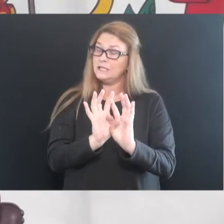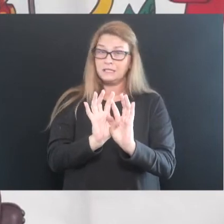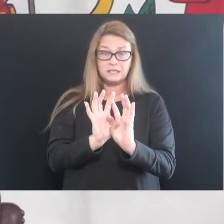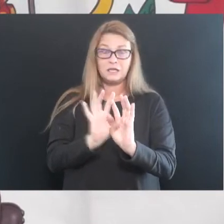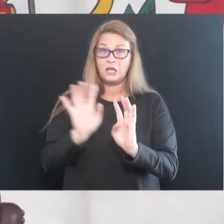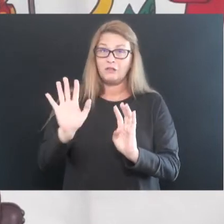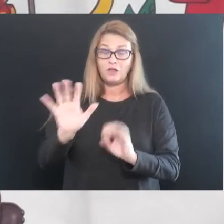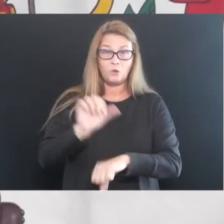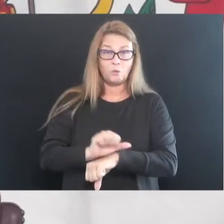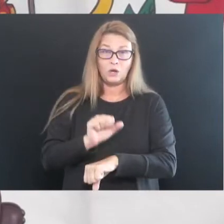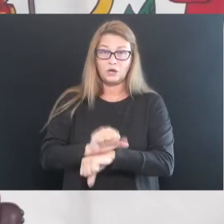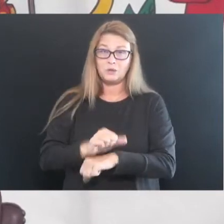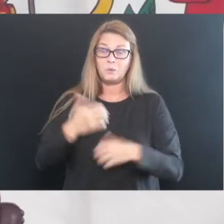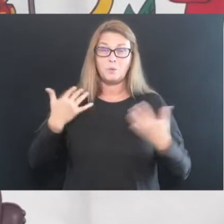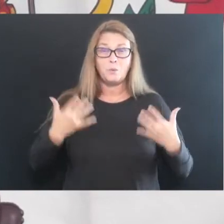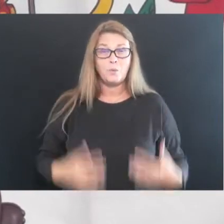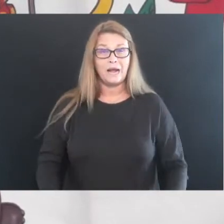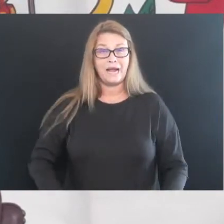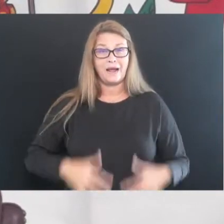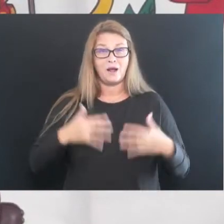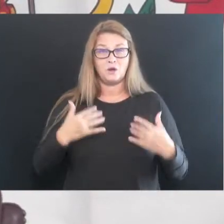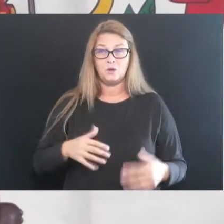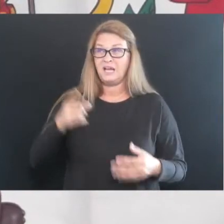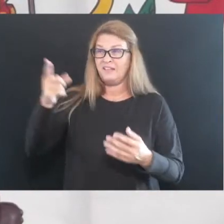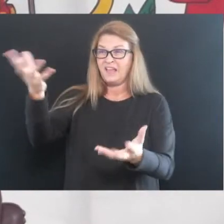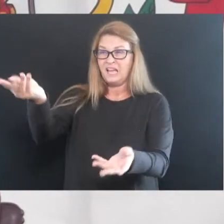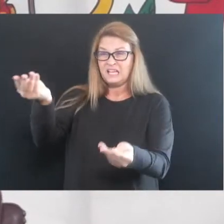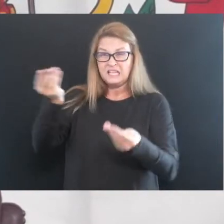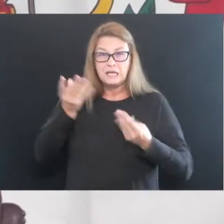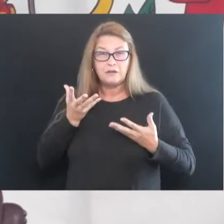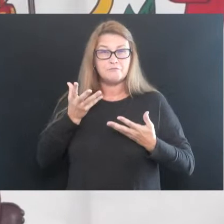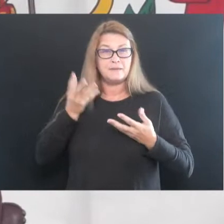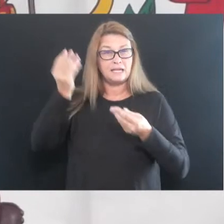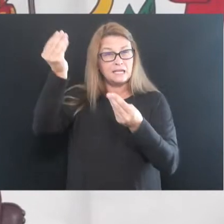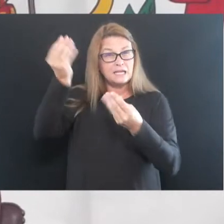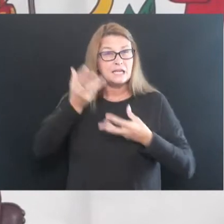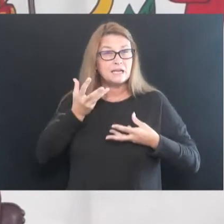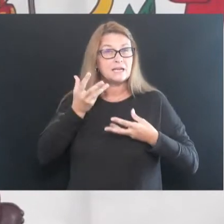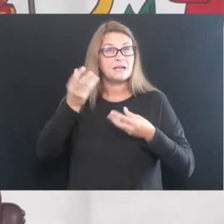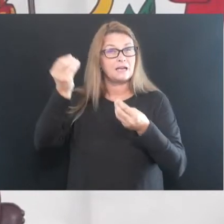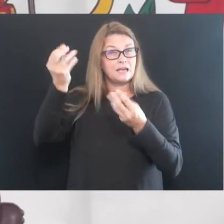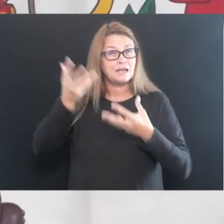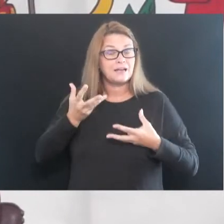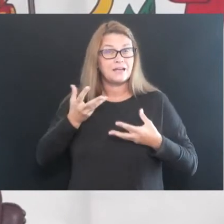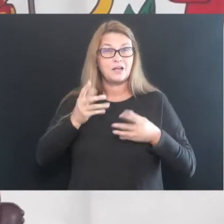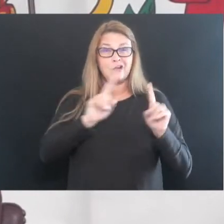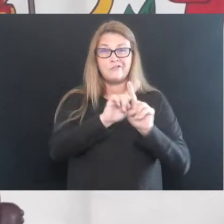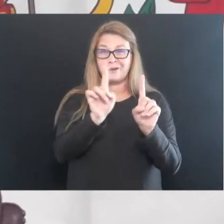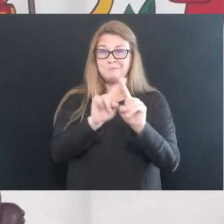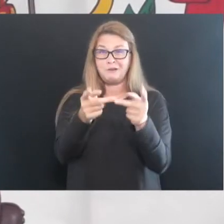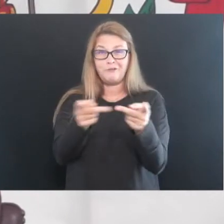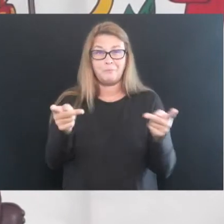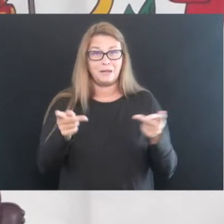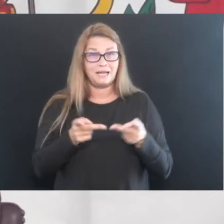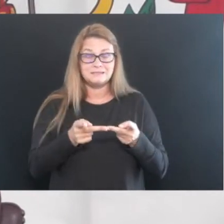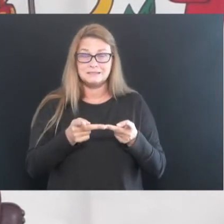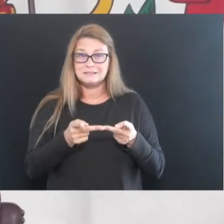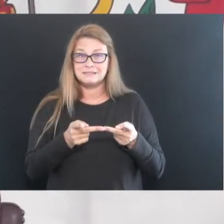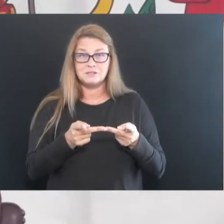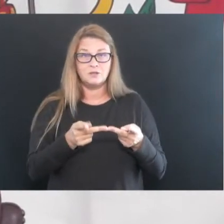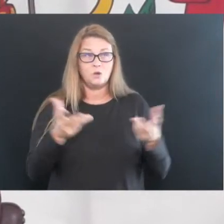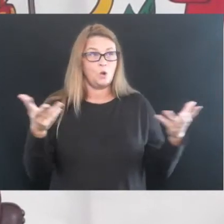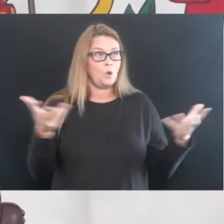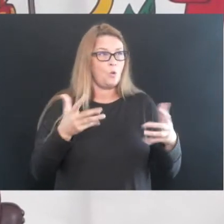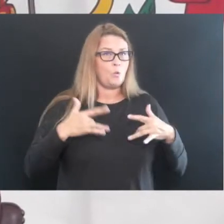doing. I get information from them through all kinds of different channels on what